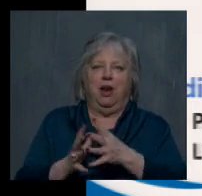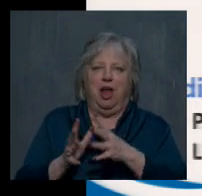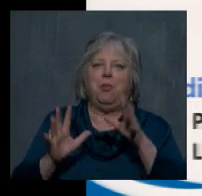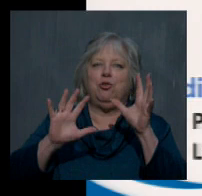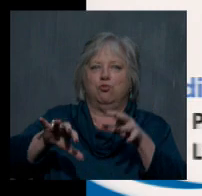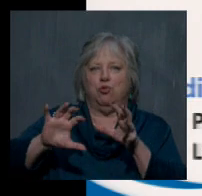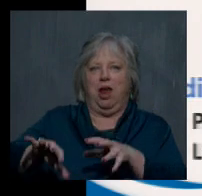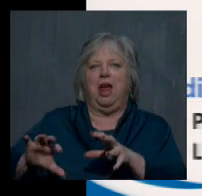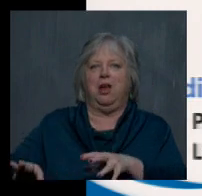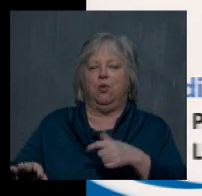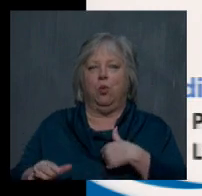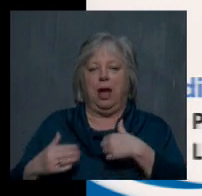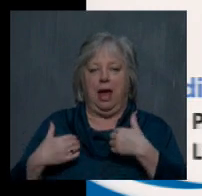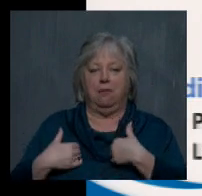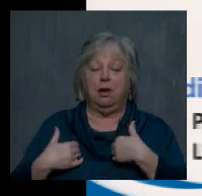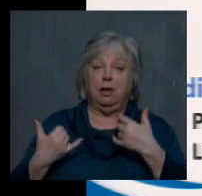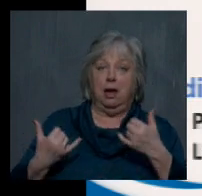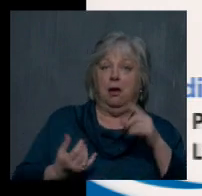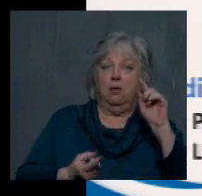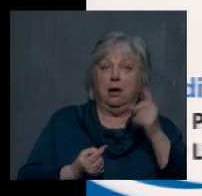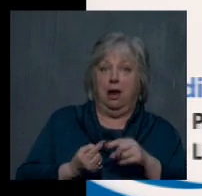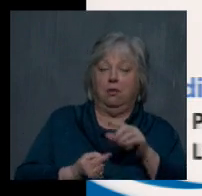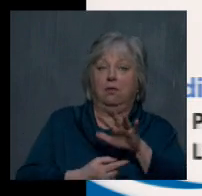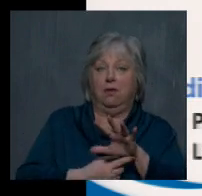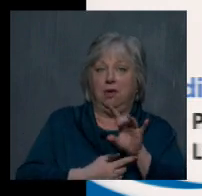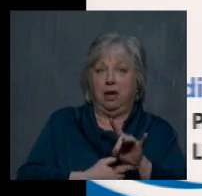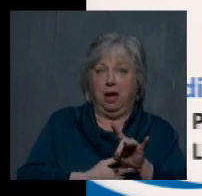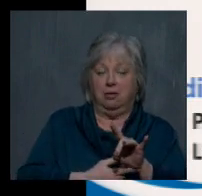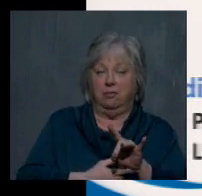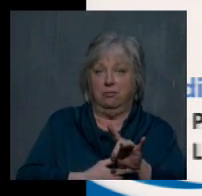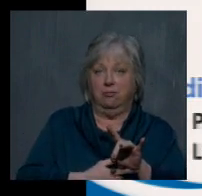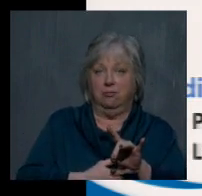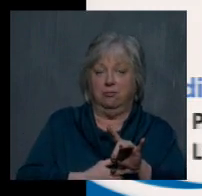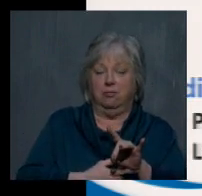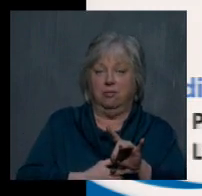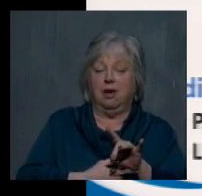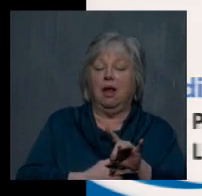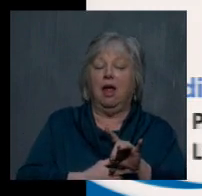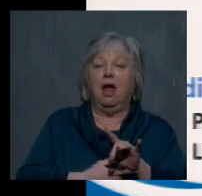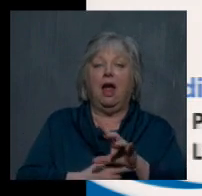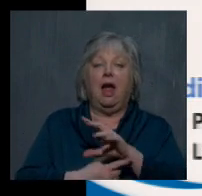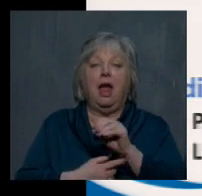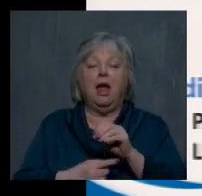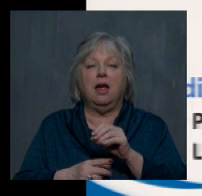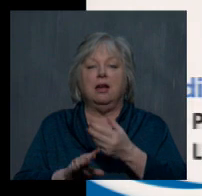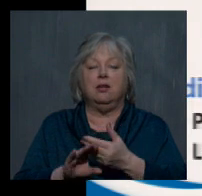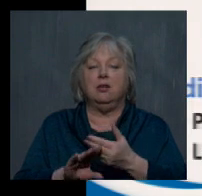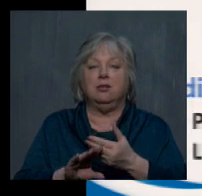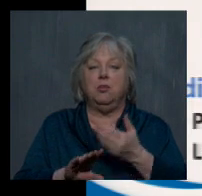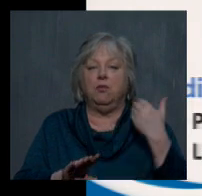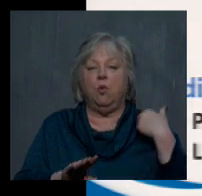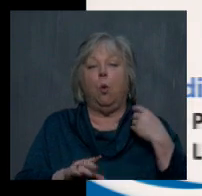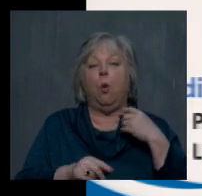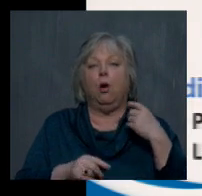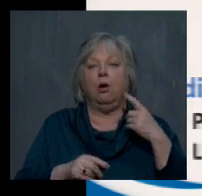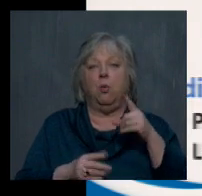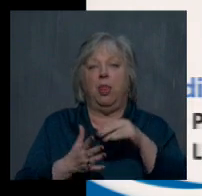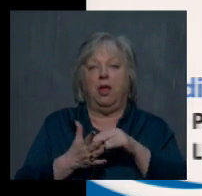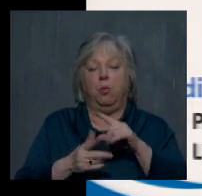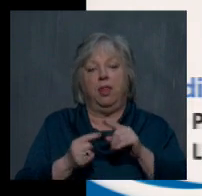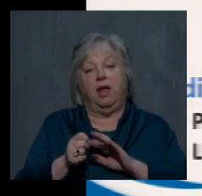was. We're down to 58, and of the 58, and not only that, the sites before, when they